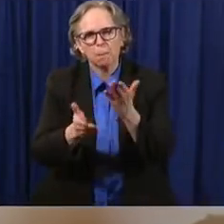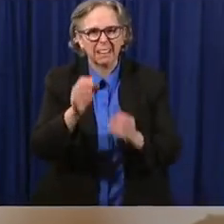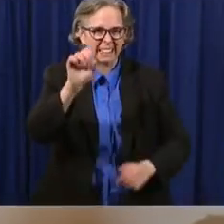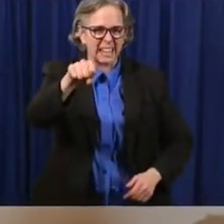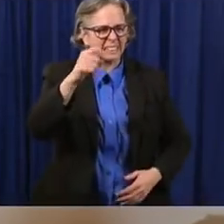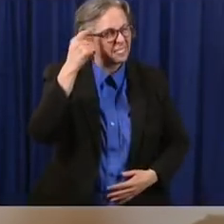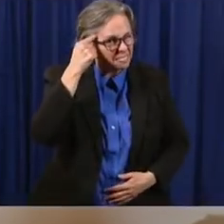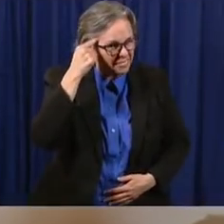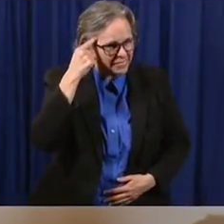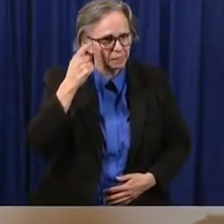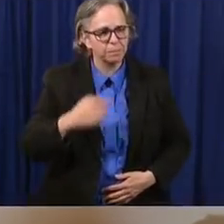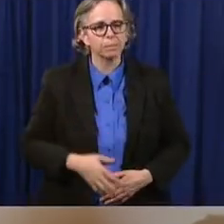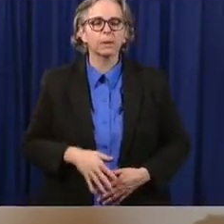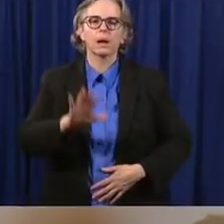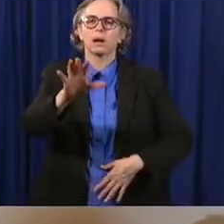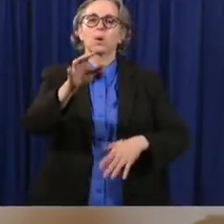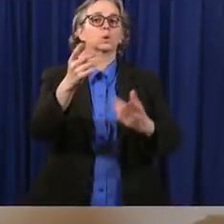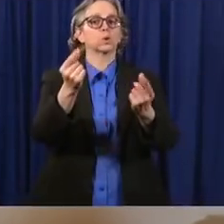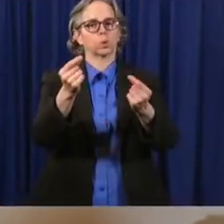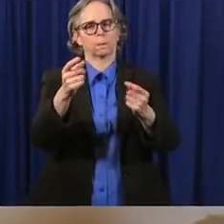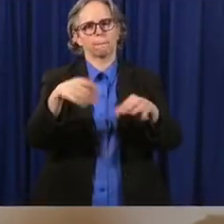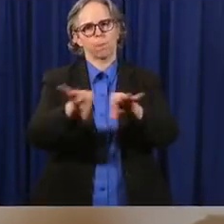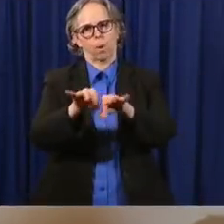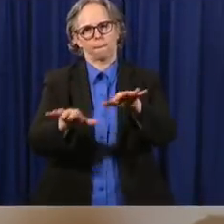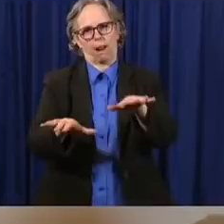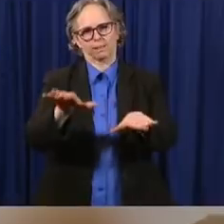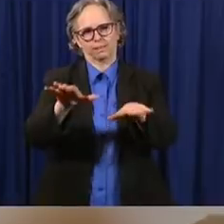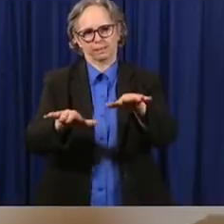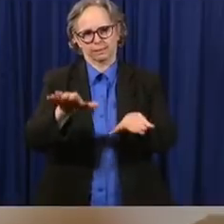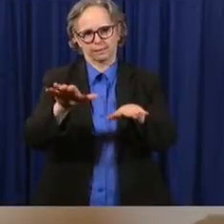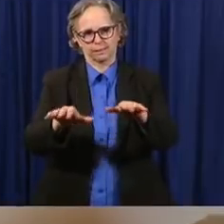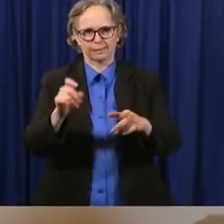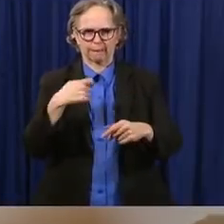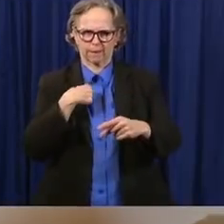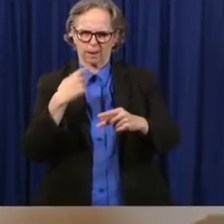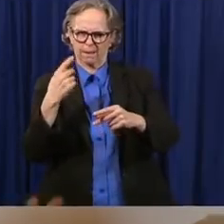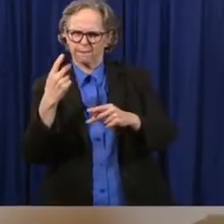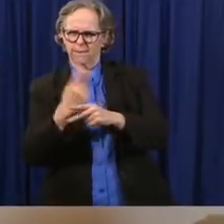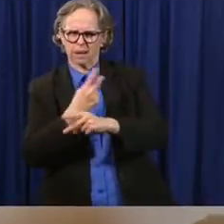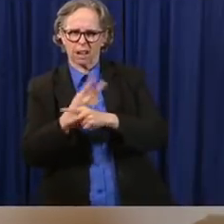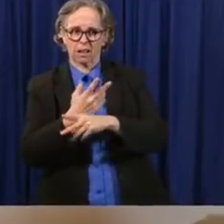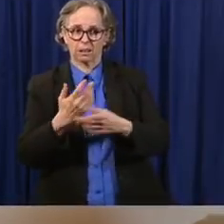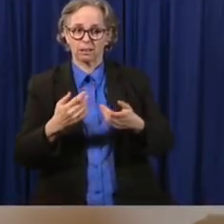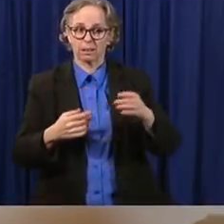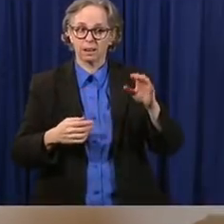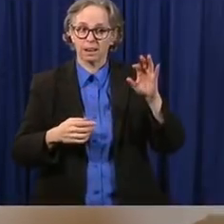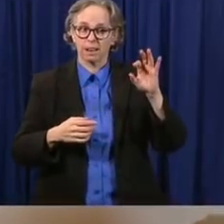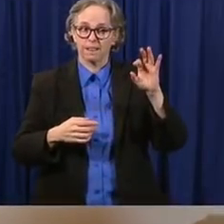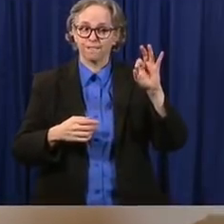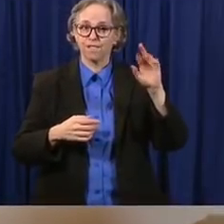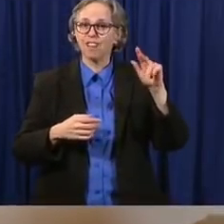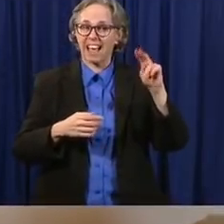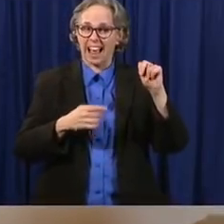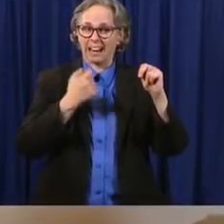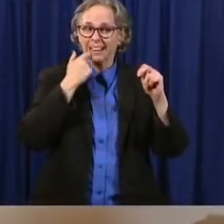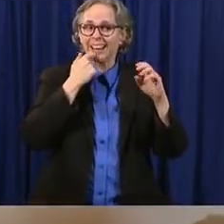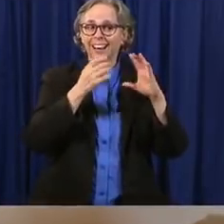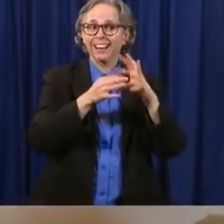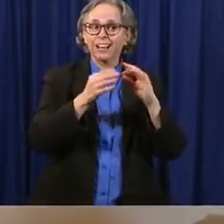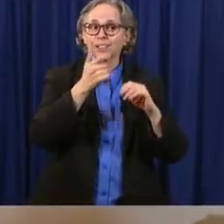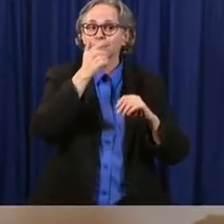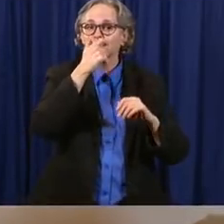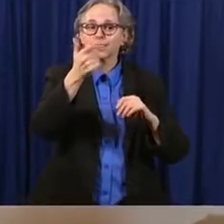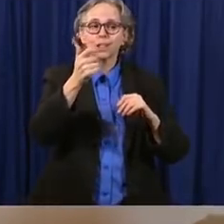weigh these things out. Fran was telling me that she watched a show on the polio vaccine. Something that